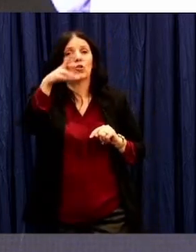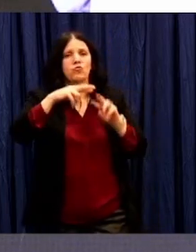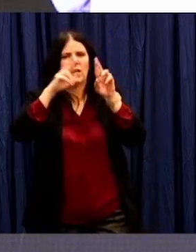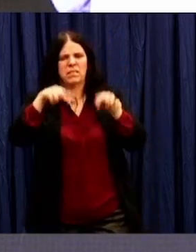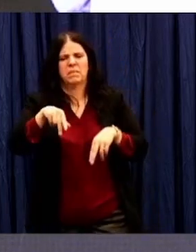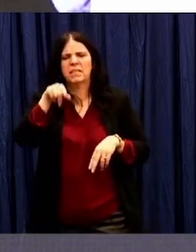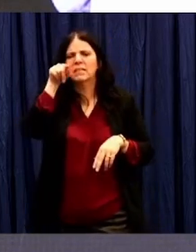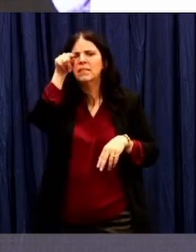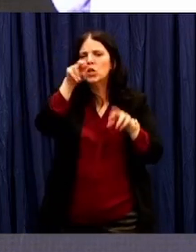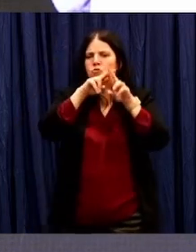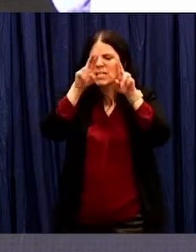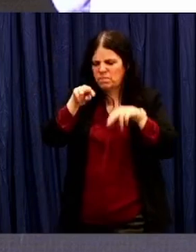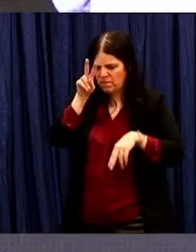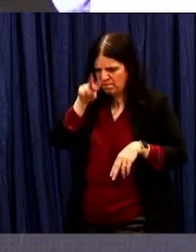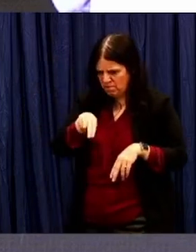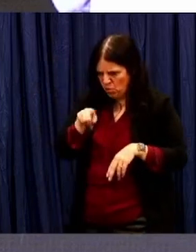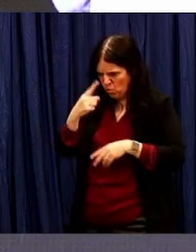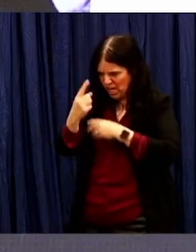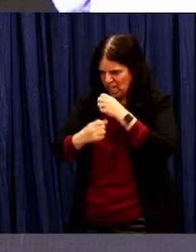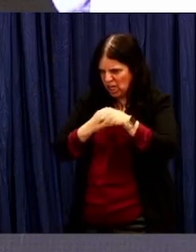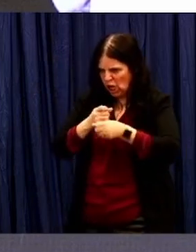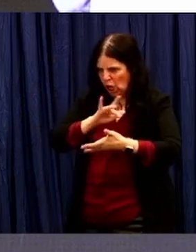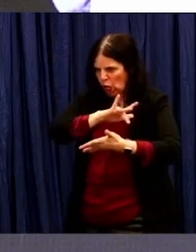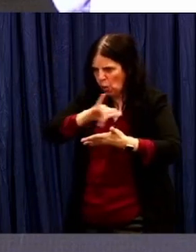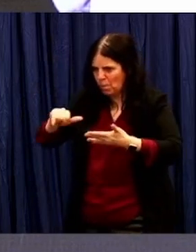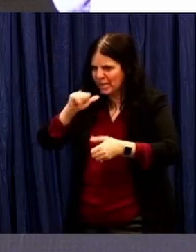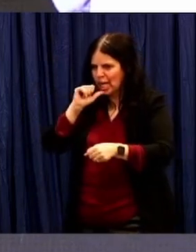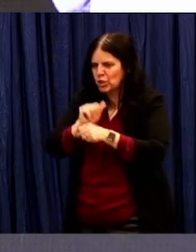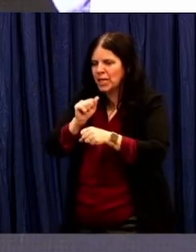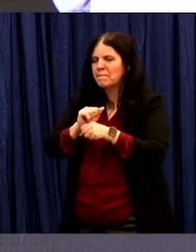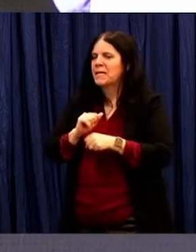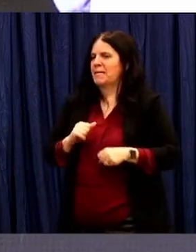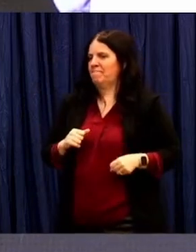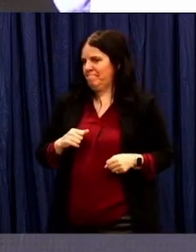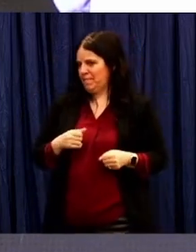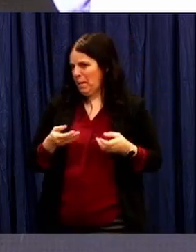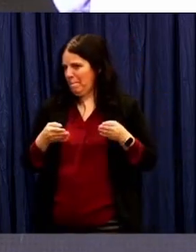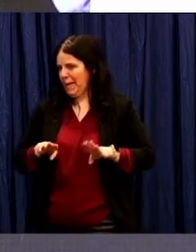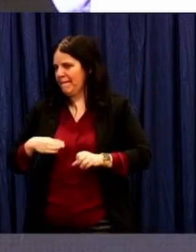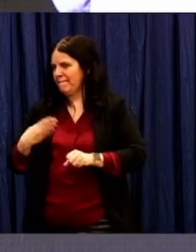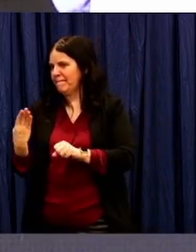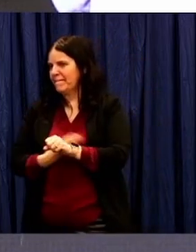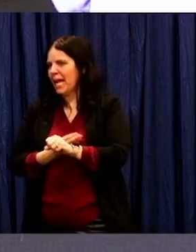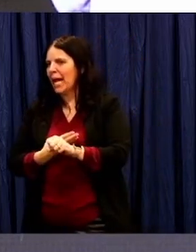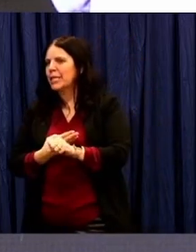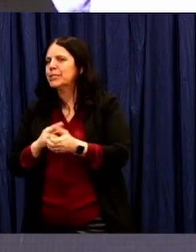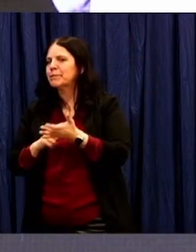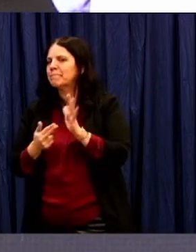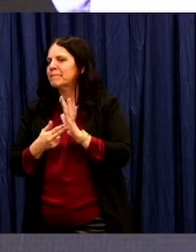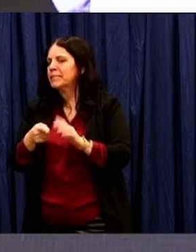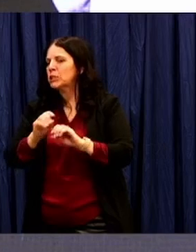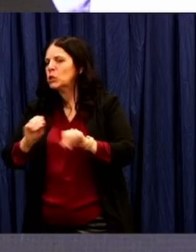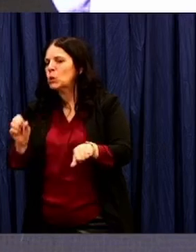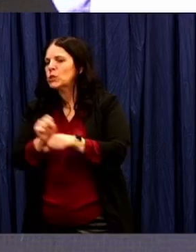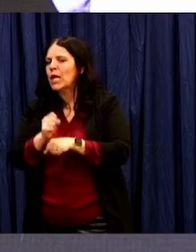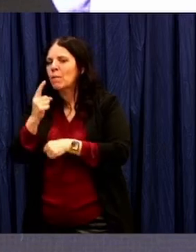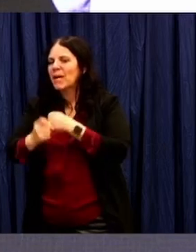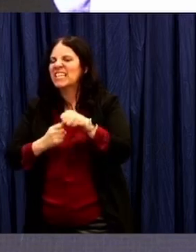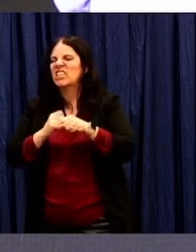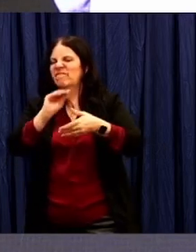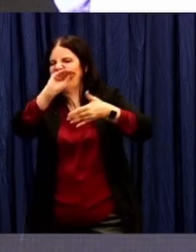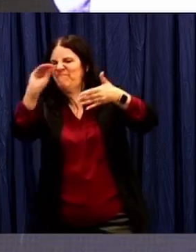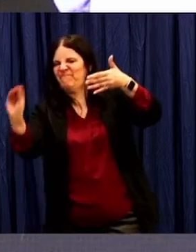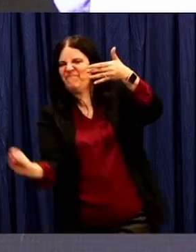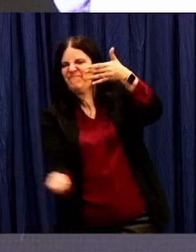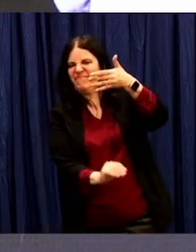an unexplained employment gap. I bet that person got fired for cause. We're gonna move them down the stack. And